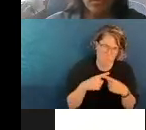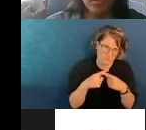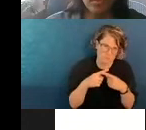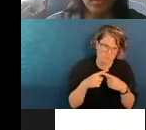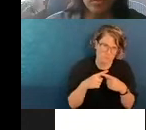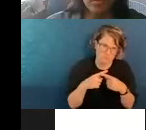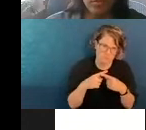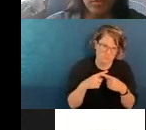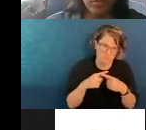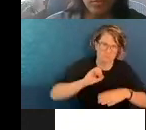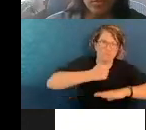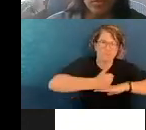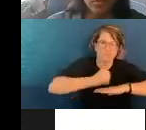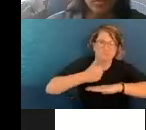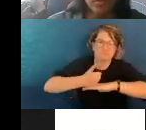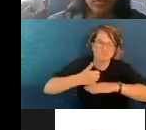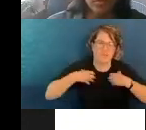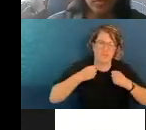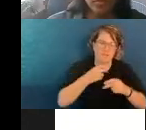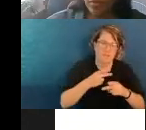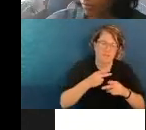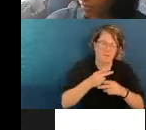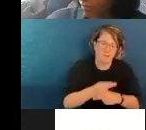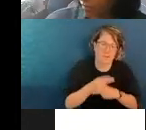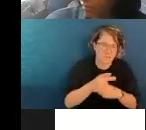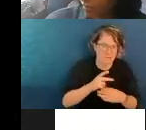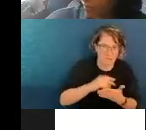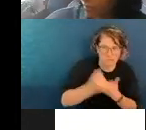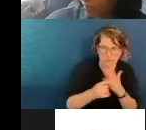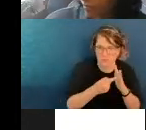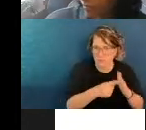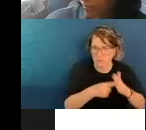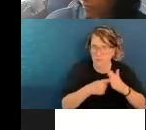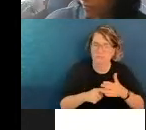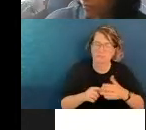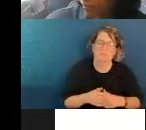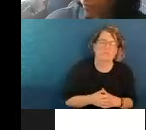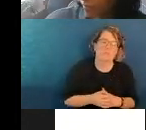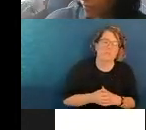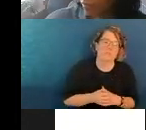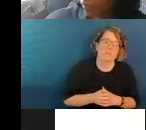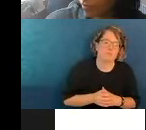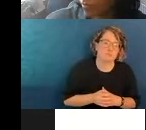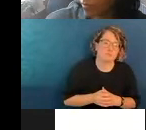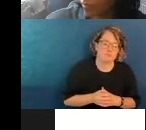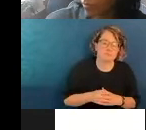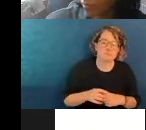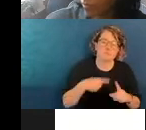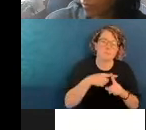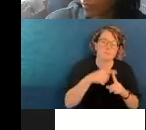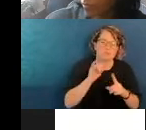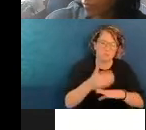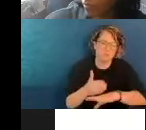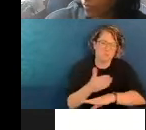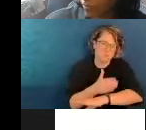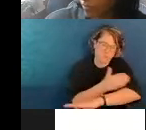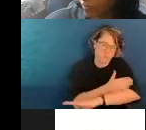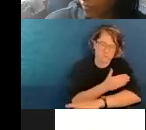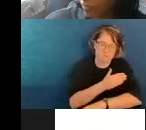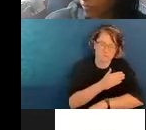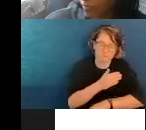And ultimately, the tool is intended to support culturally safe health services and health outcomes for Indigenous peoples across the